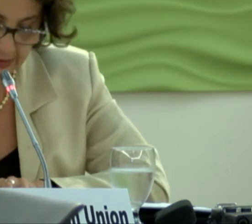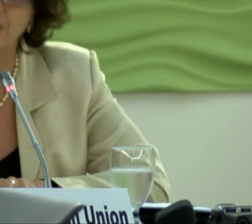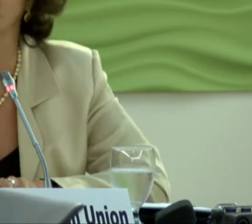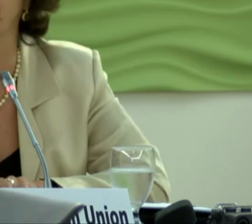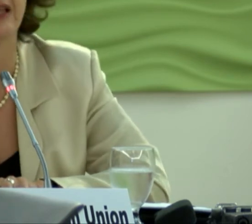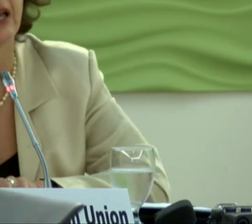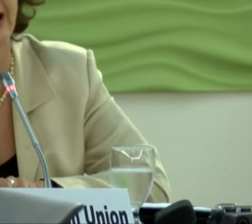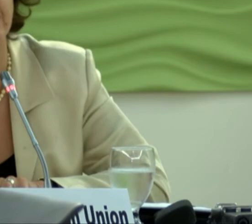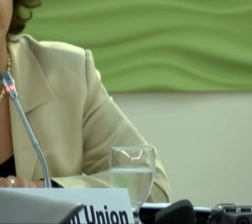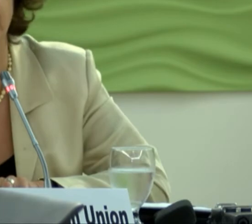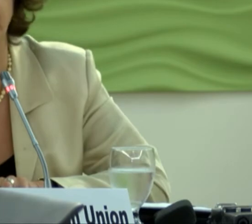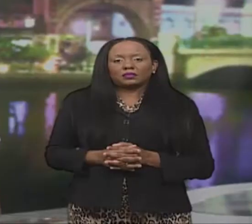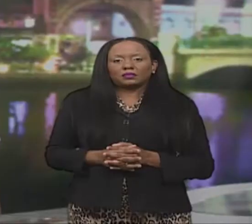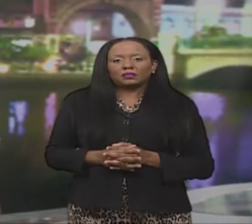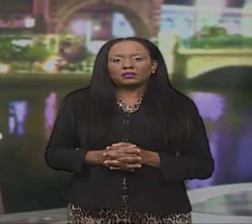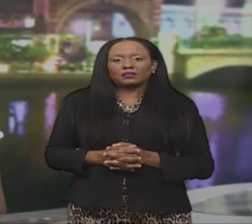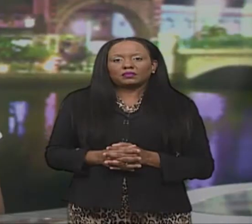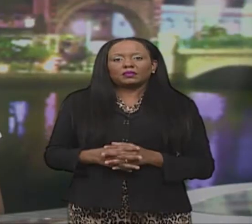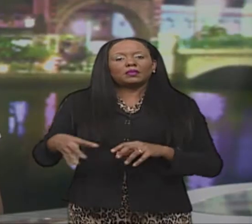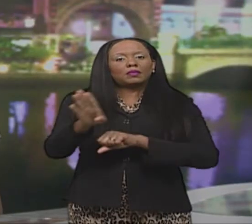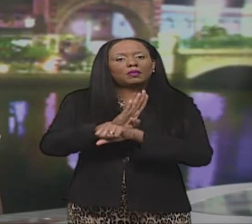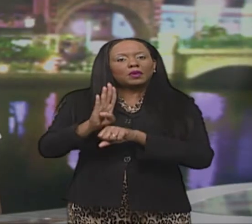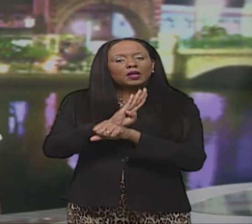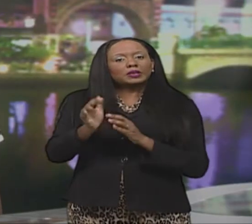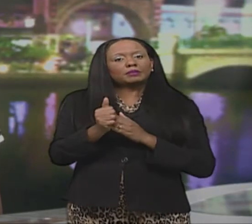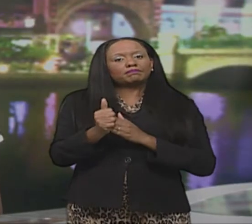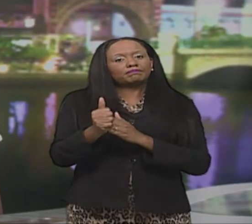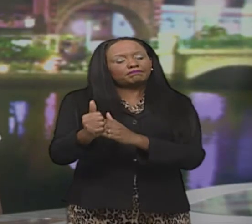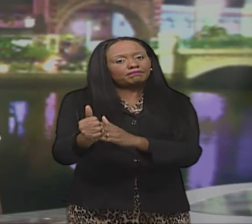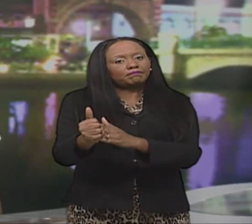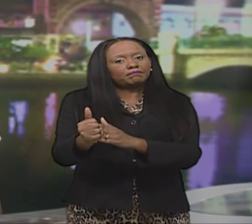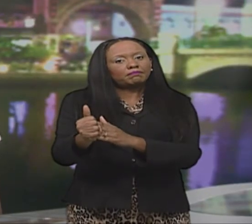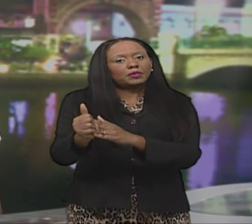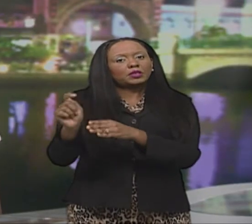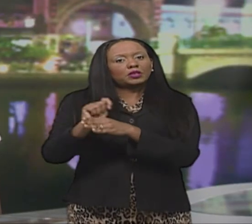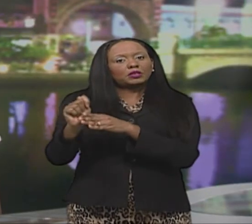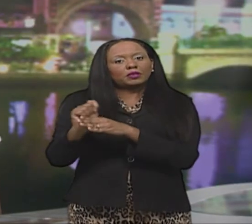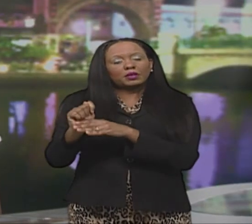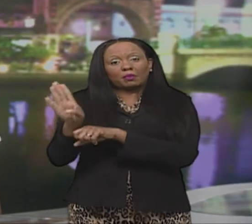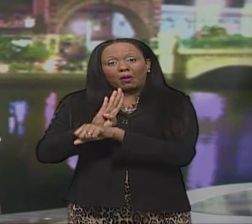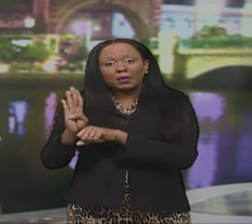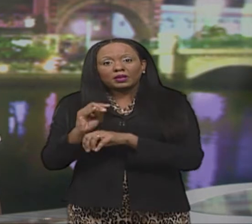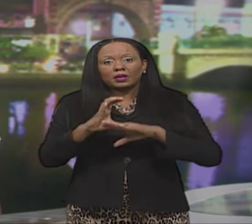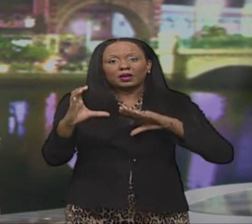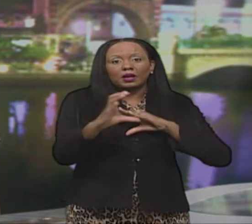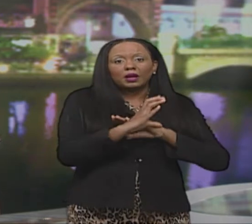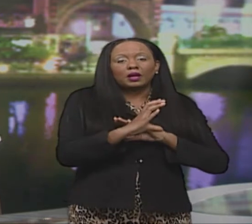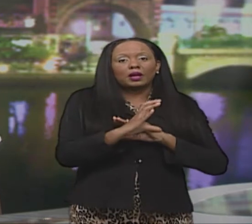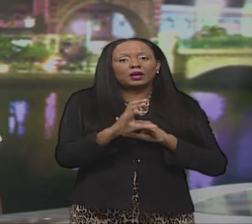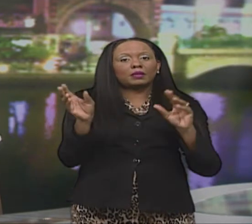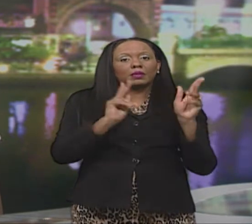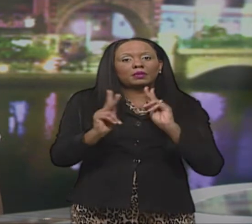and society at large. Barbados is spearheading efforts to train local and regional educators to